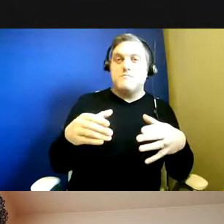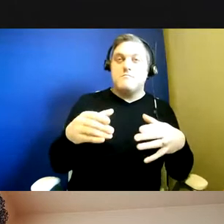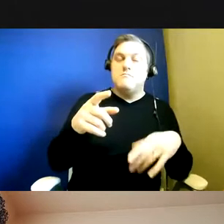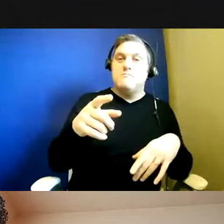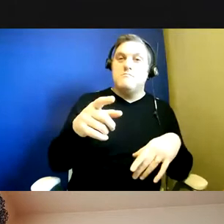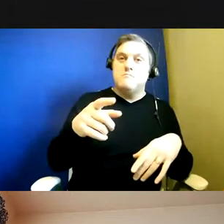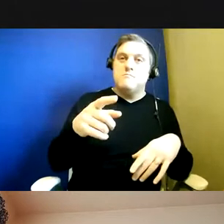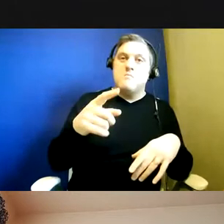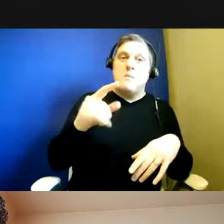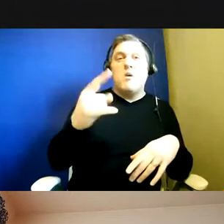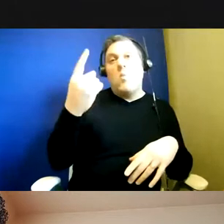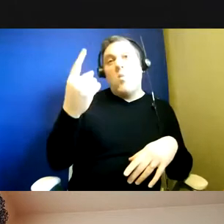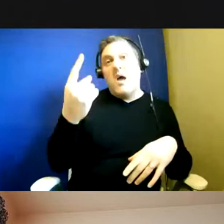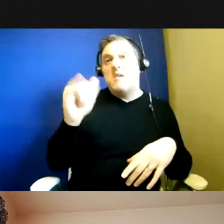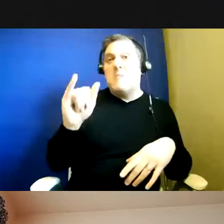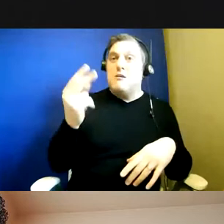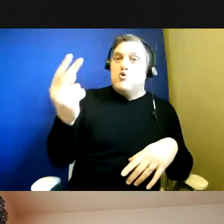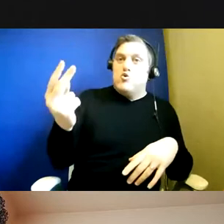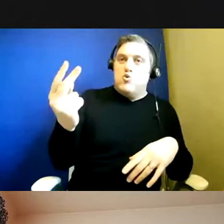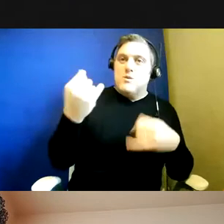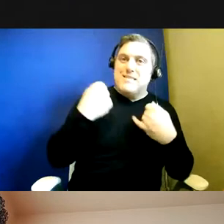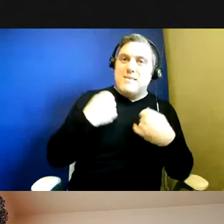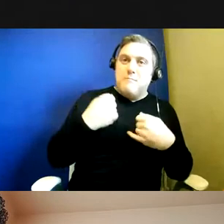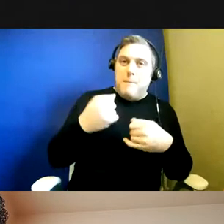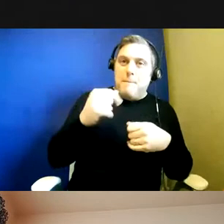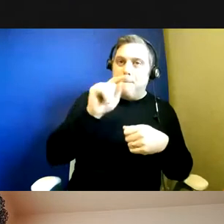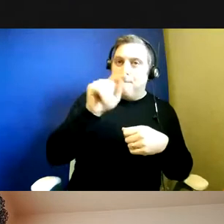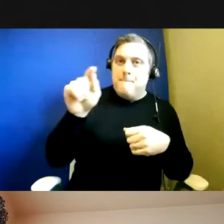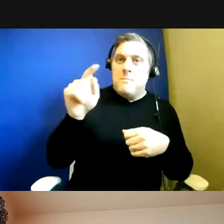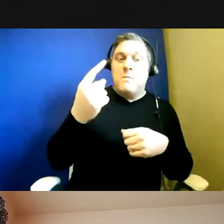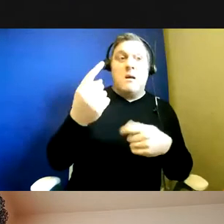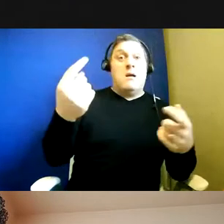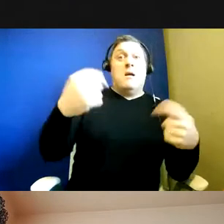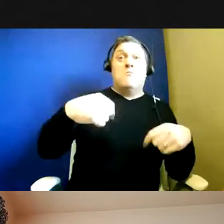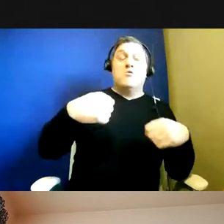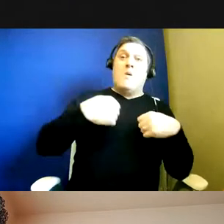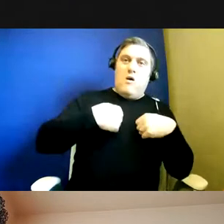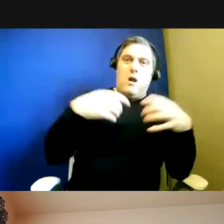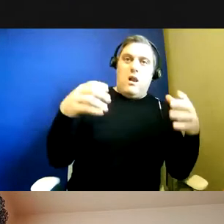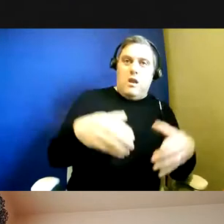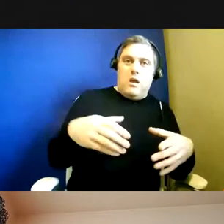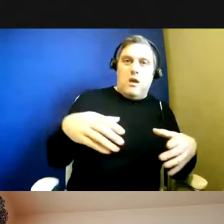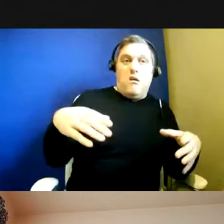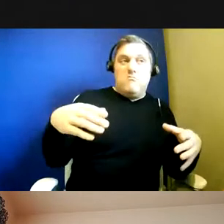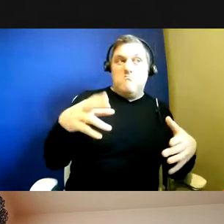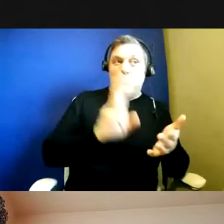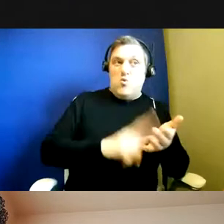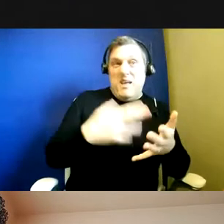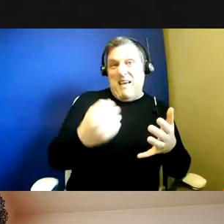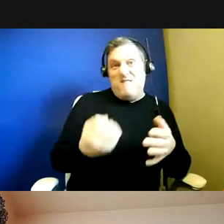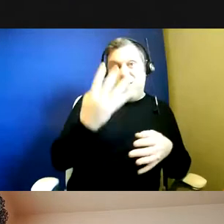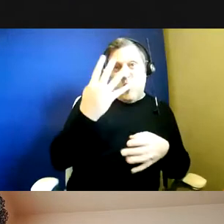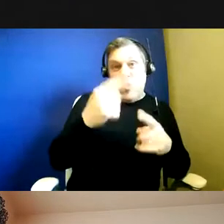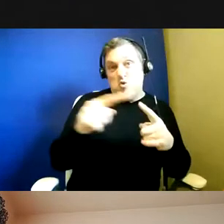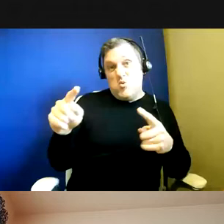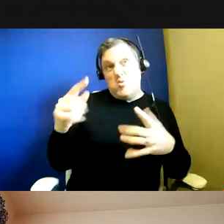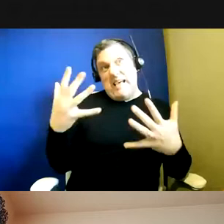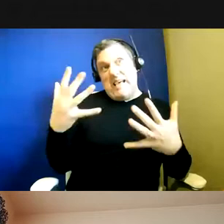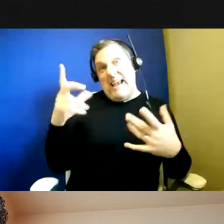the people with one, maybe two of the symptoms. But one of the ones that come to our clinic, you've usually got at least four and up to 10 or